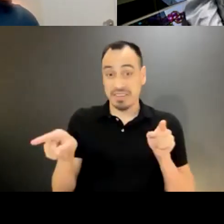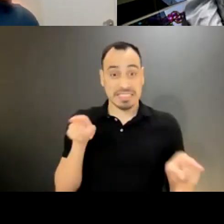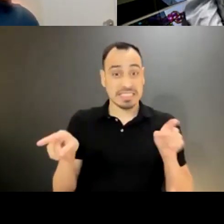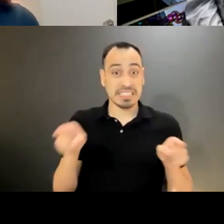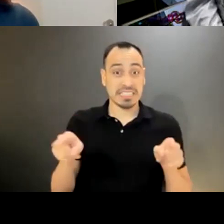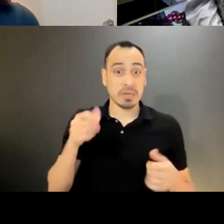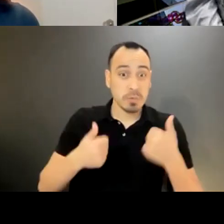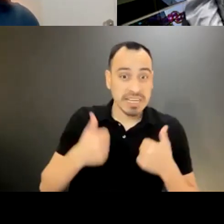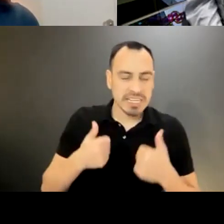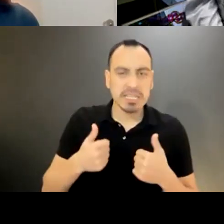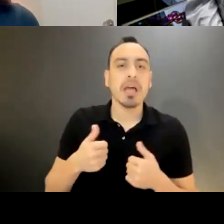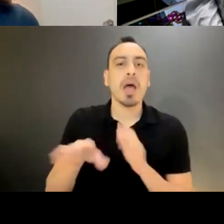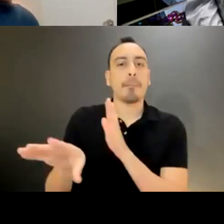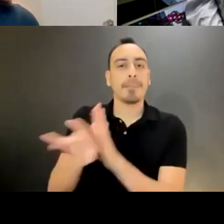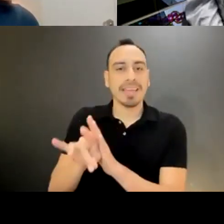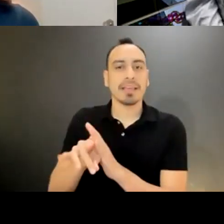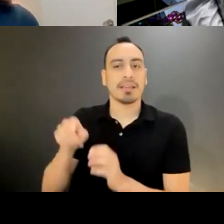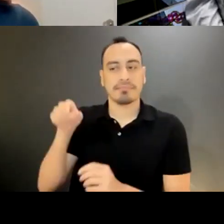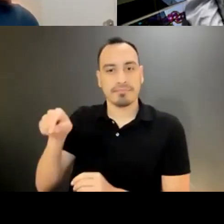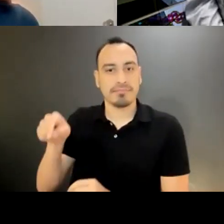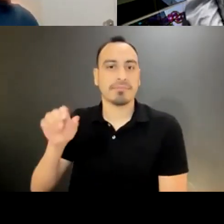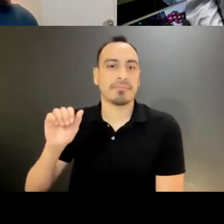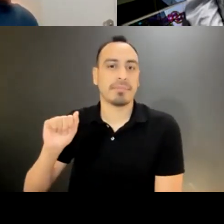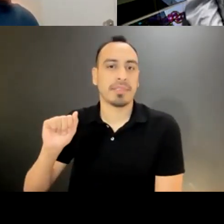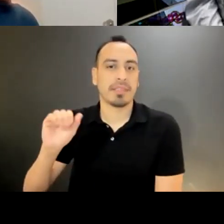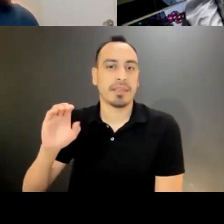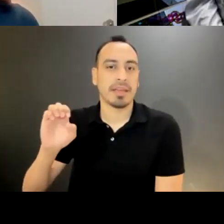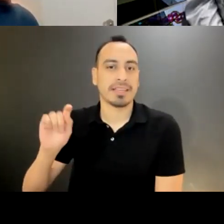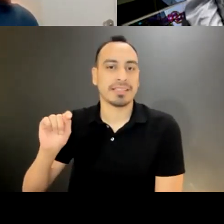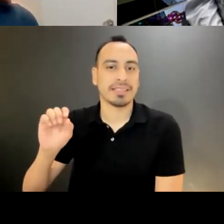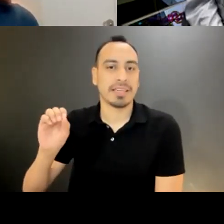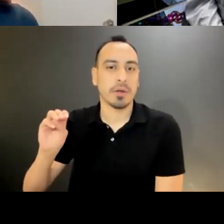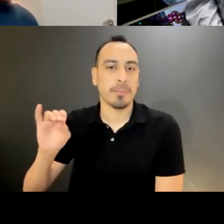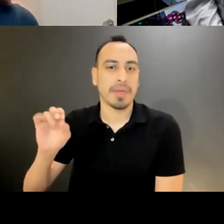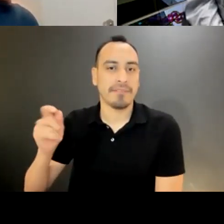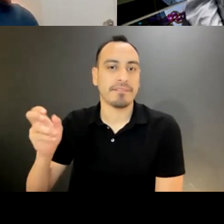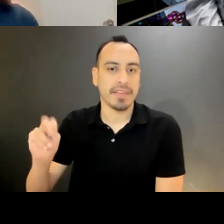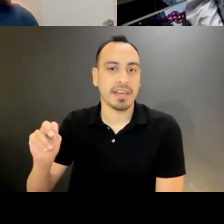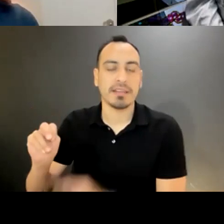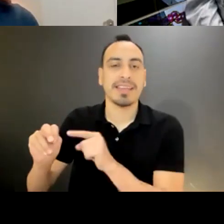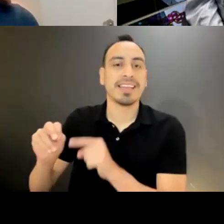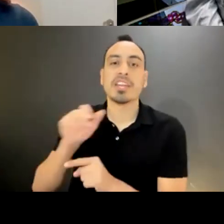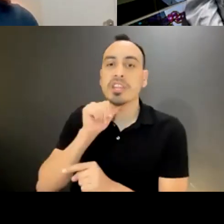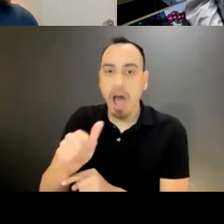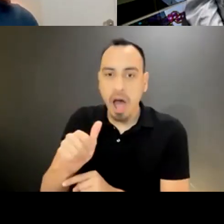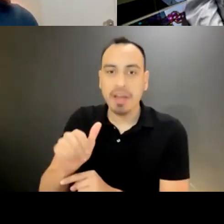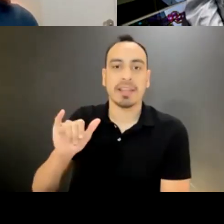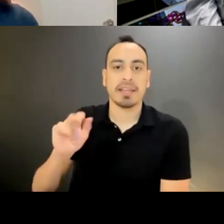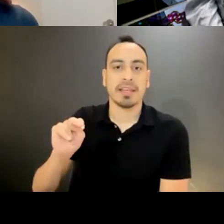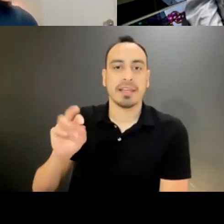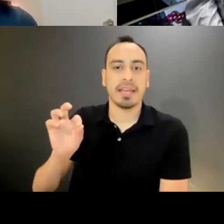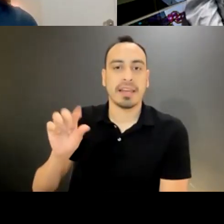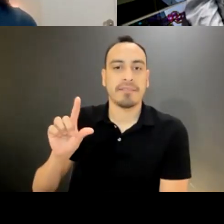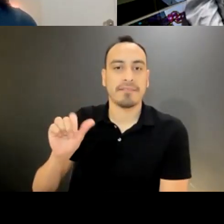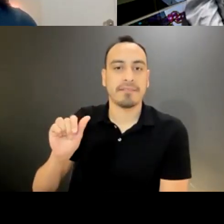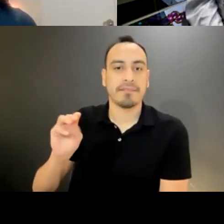that's not the anti-inflammatory. Is the way I look at it. And I think, the